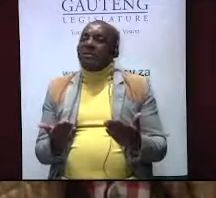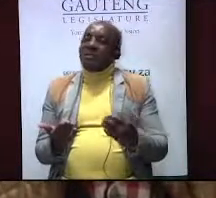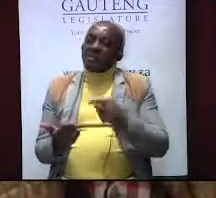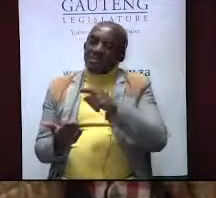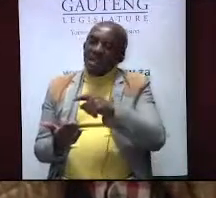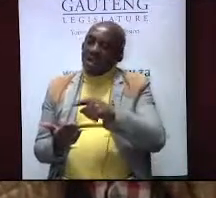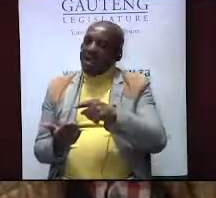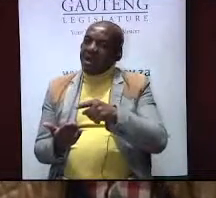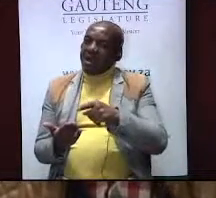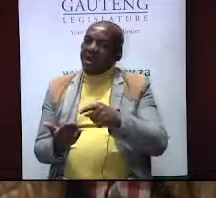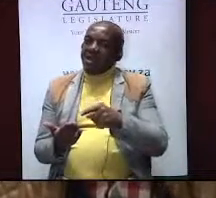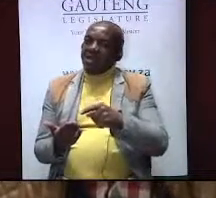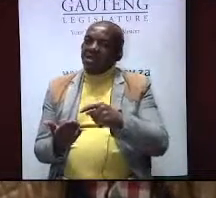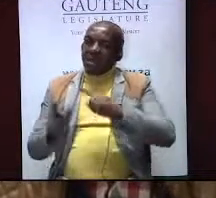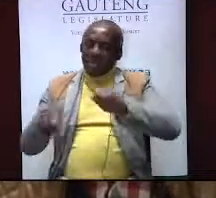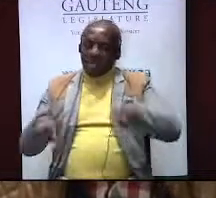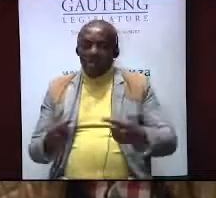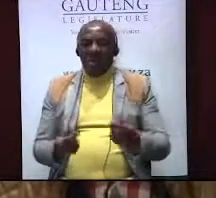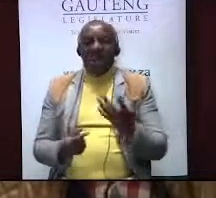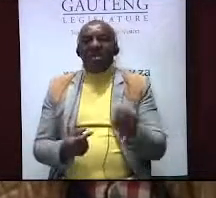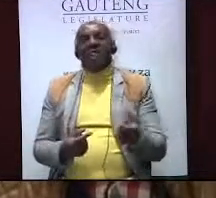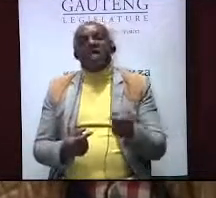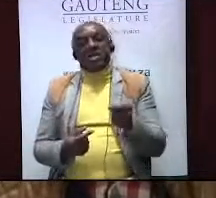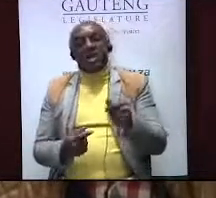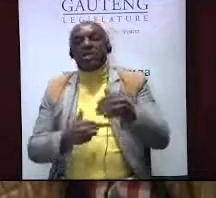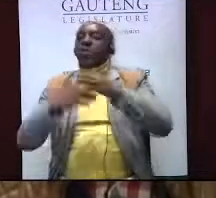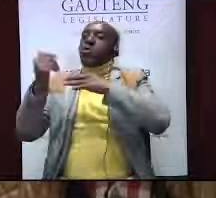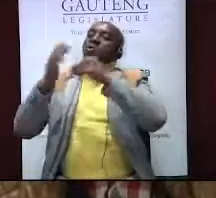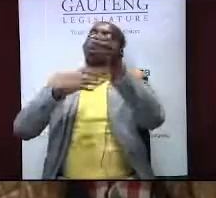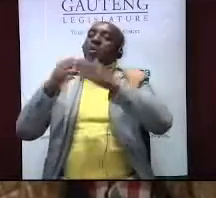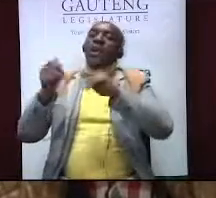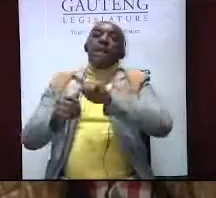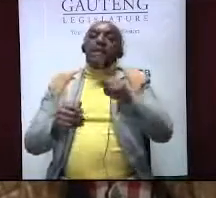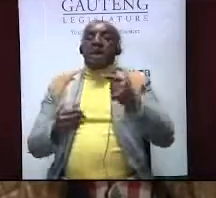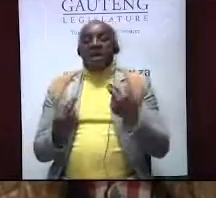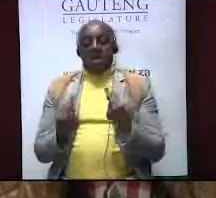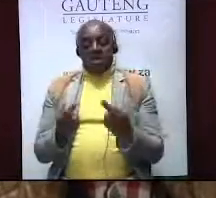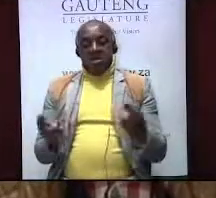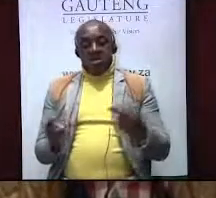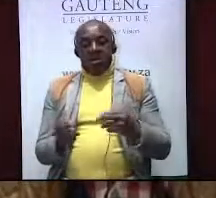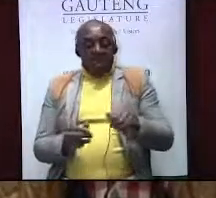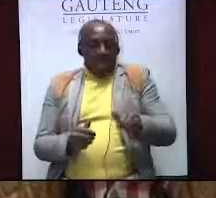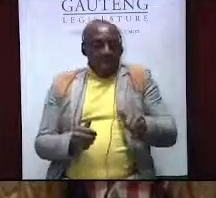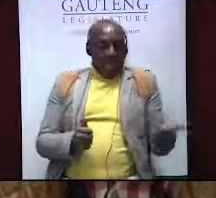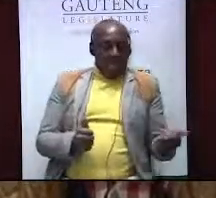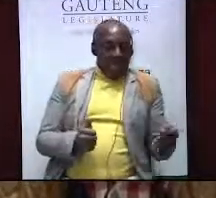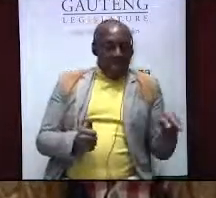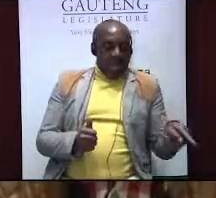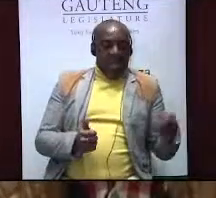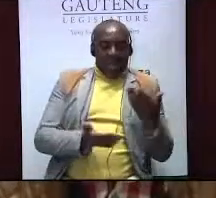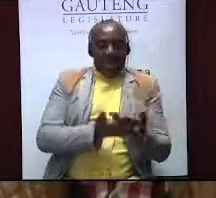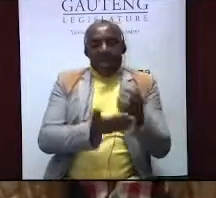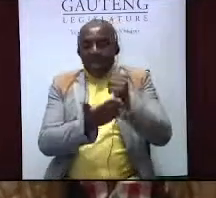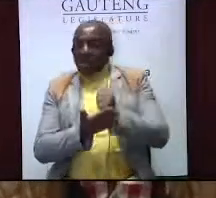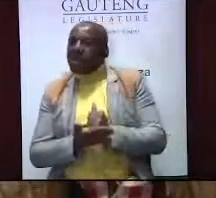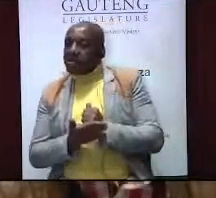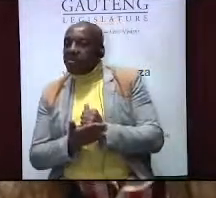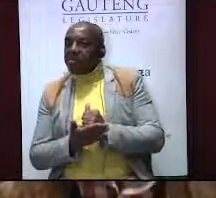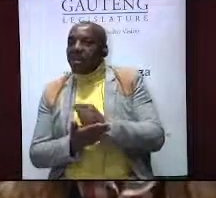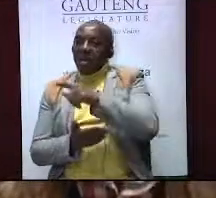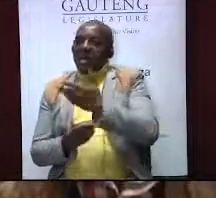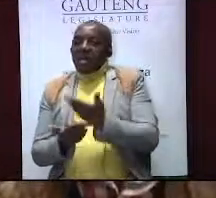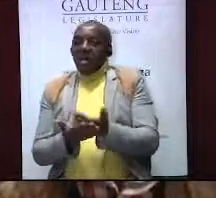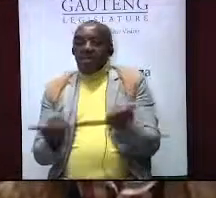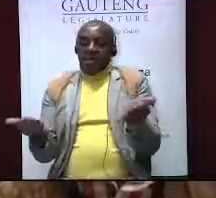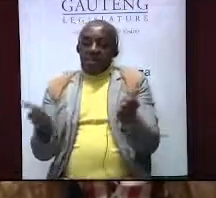community. Mare I have a resource next to me e ka thusang gore ke nne karolo ya solution e